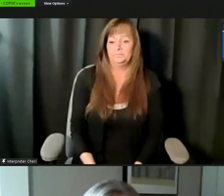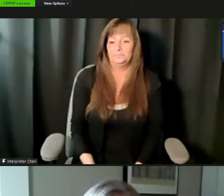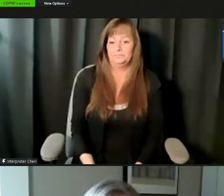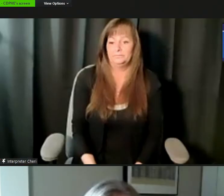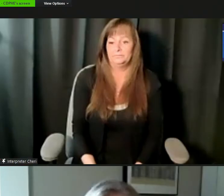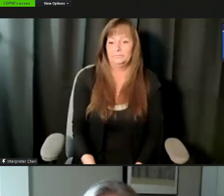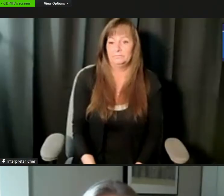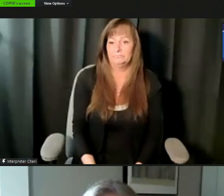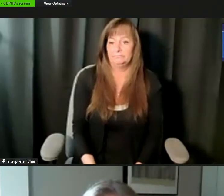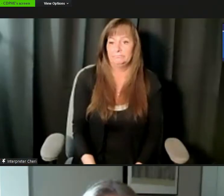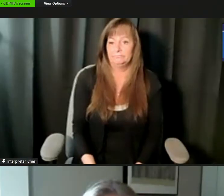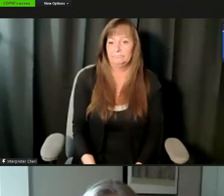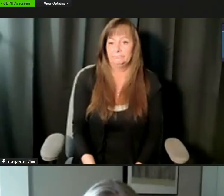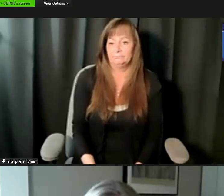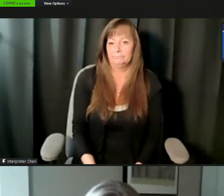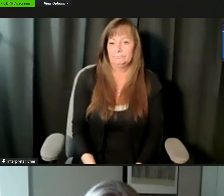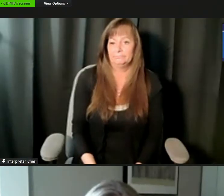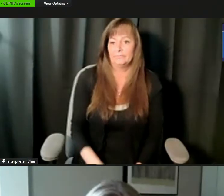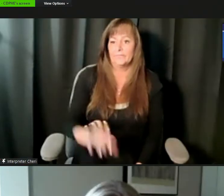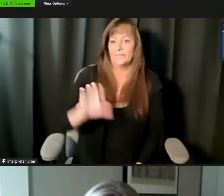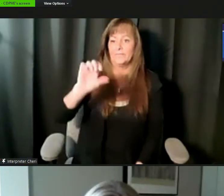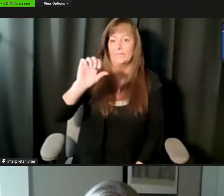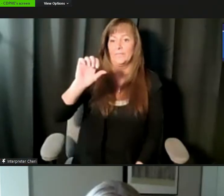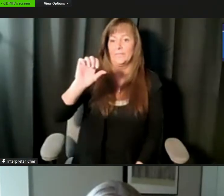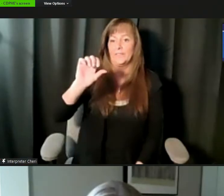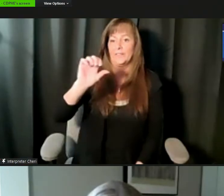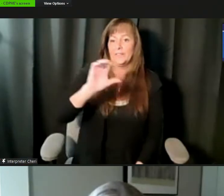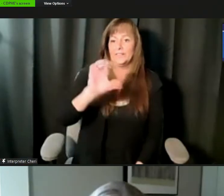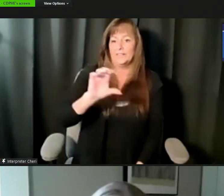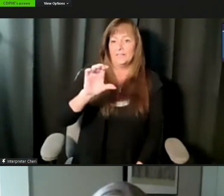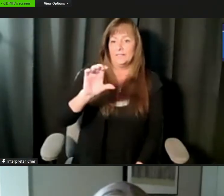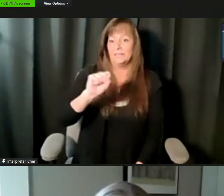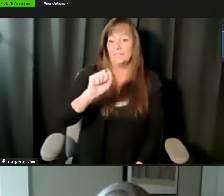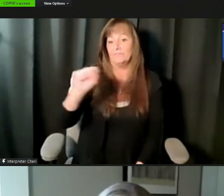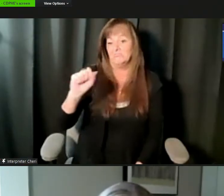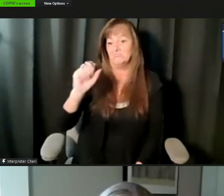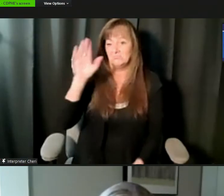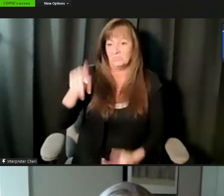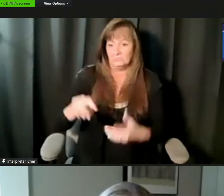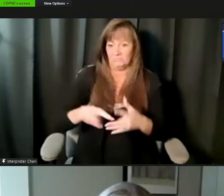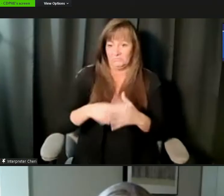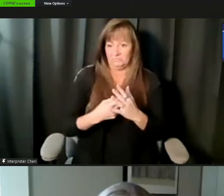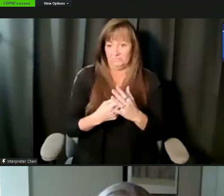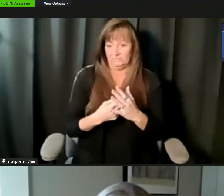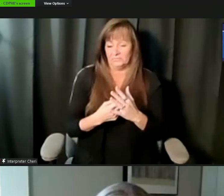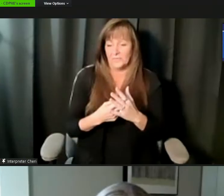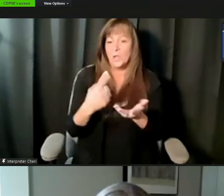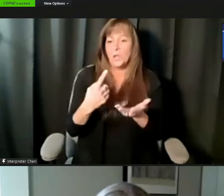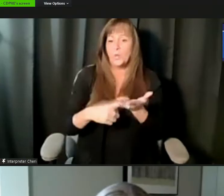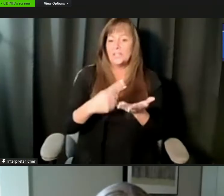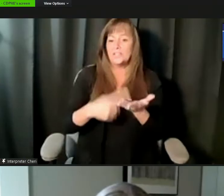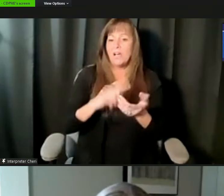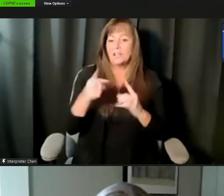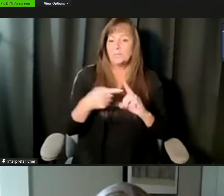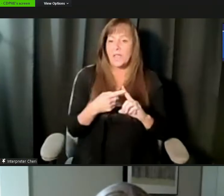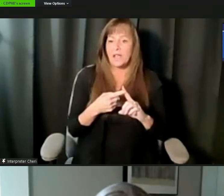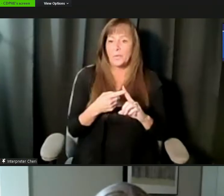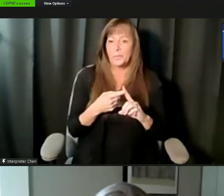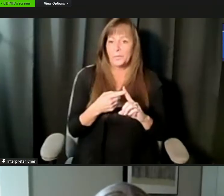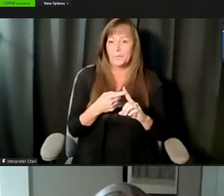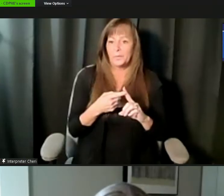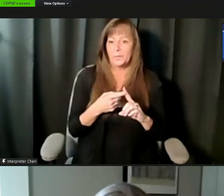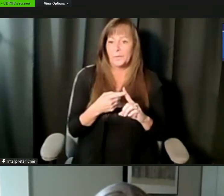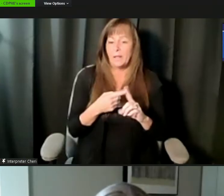You want me to start, Scott? I can start. So, Go for it. hey, so, we've talked a little bit about